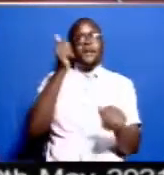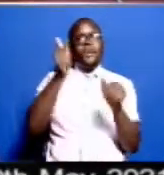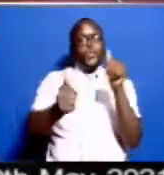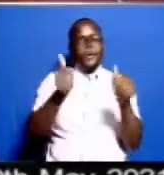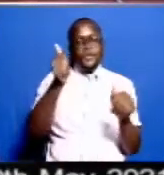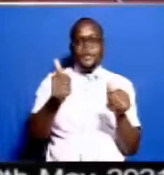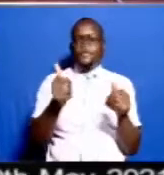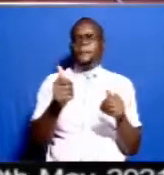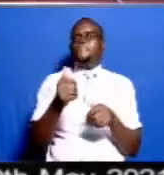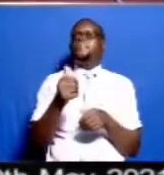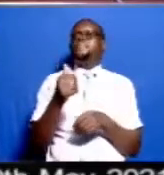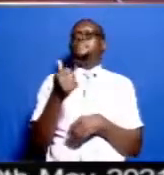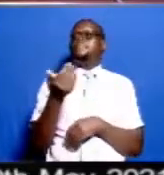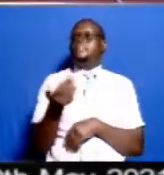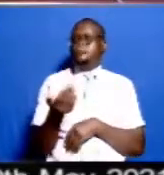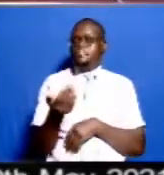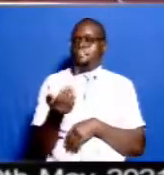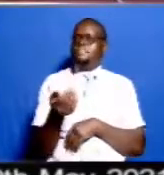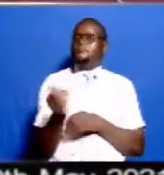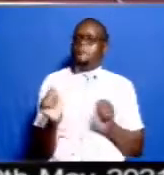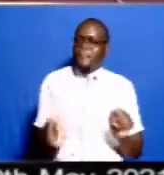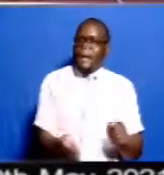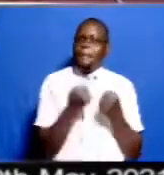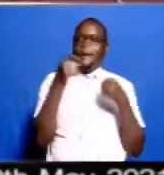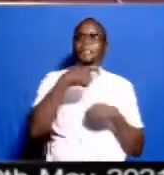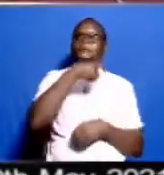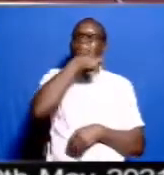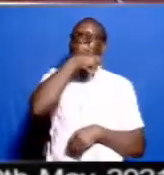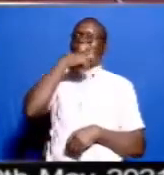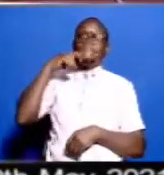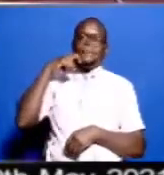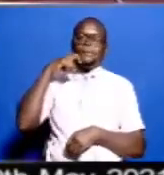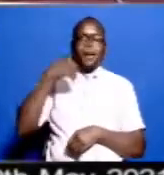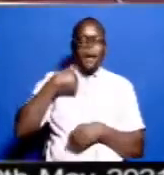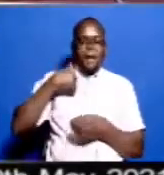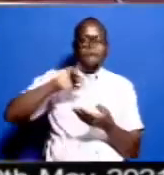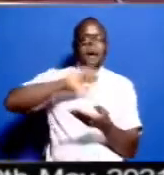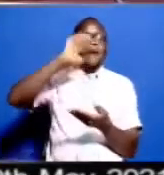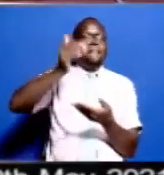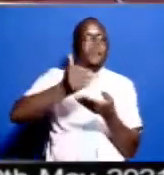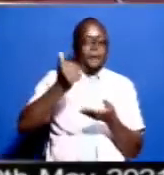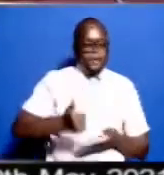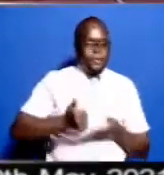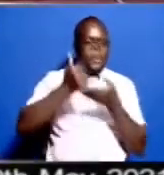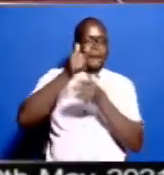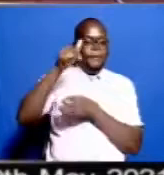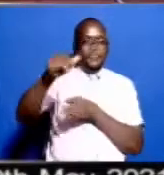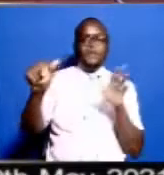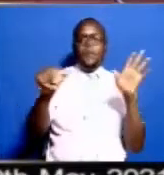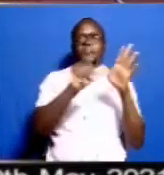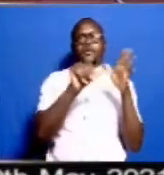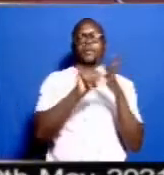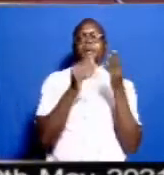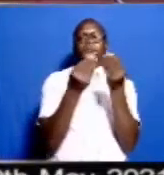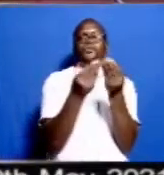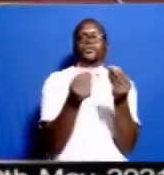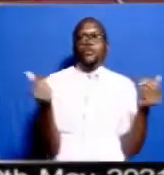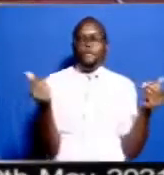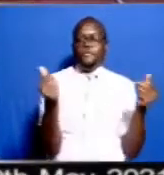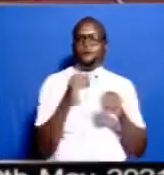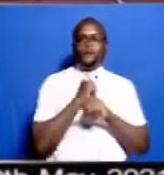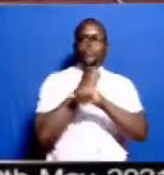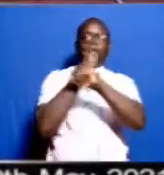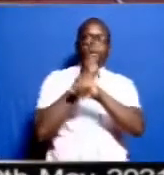national drought come up, we'll have a fund which can deal with this calamity to